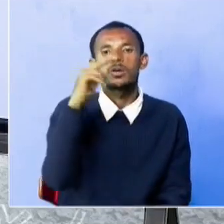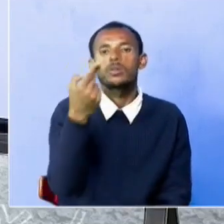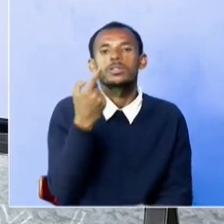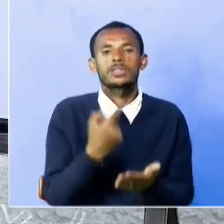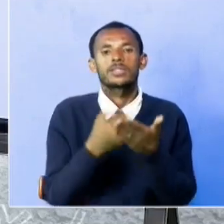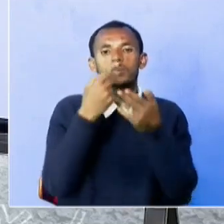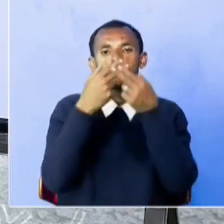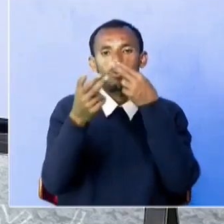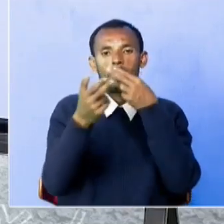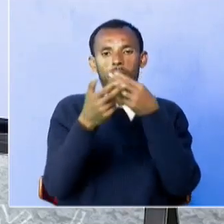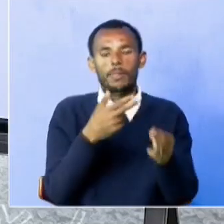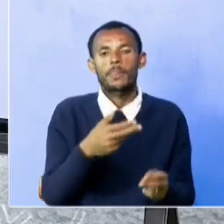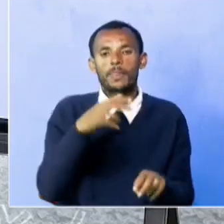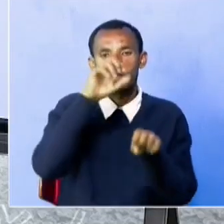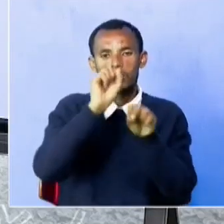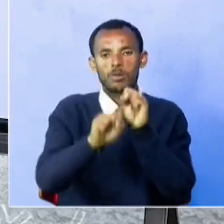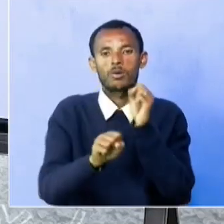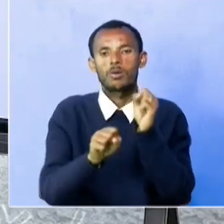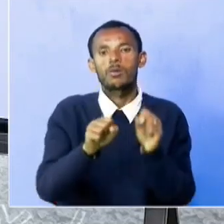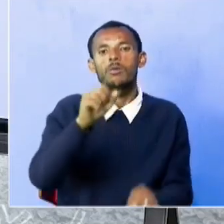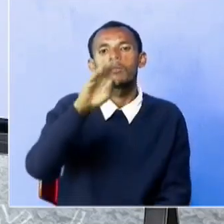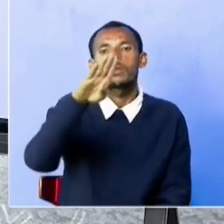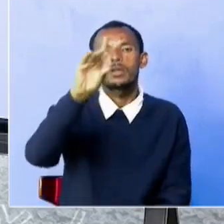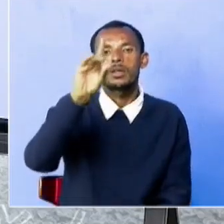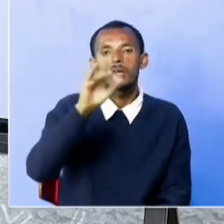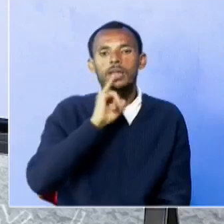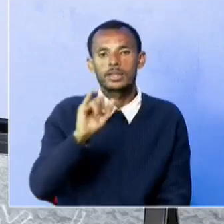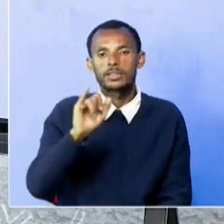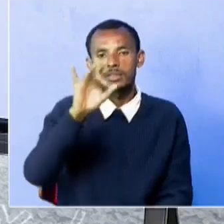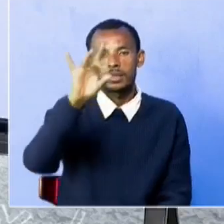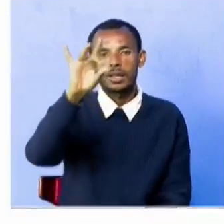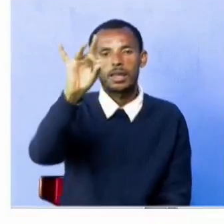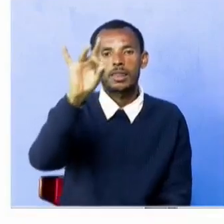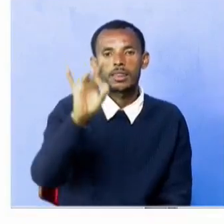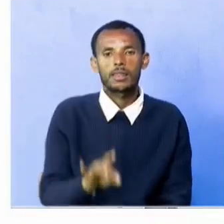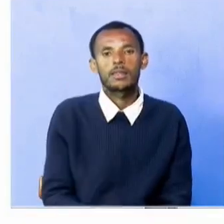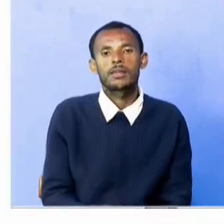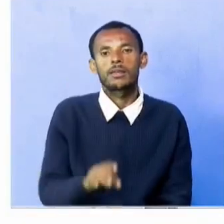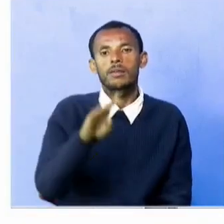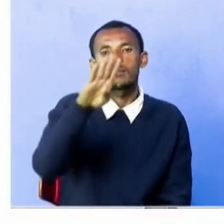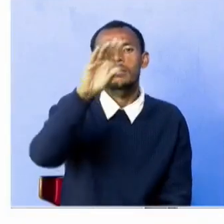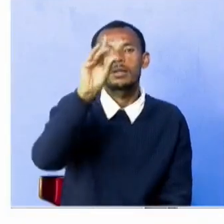product. So BD is 8